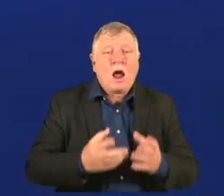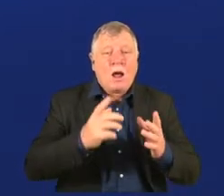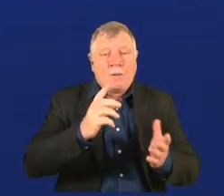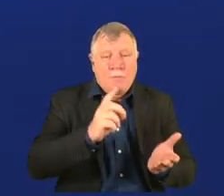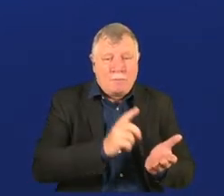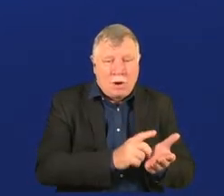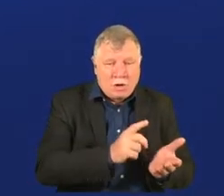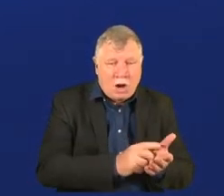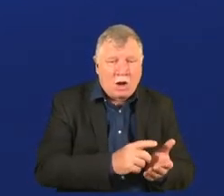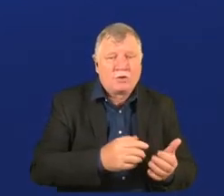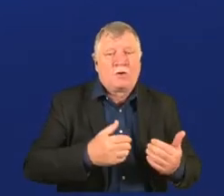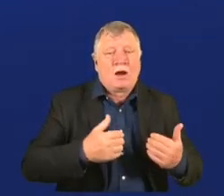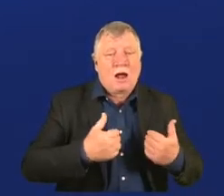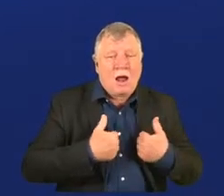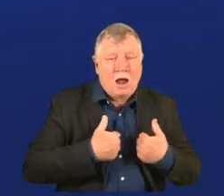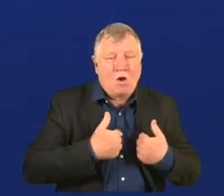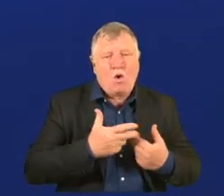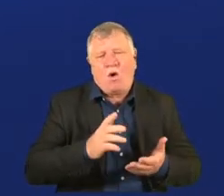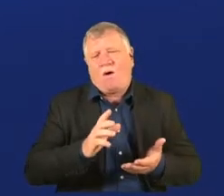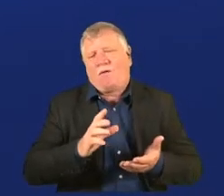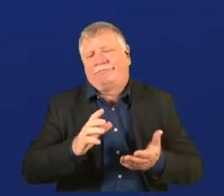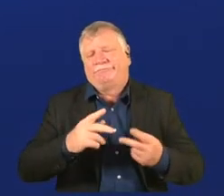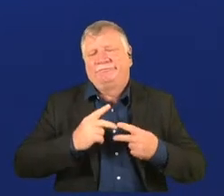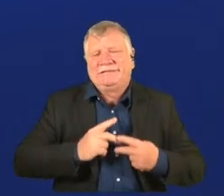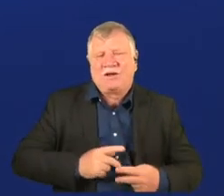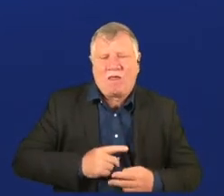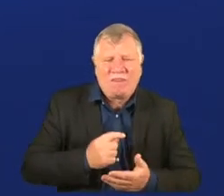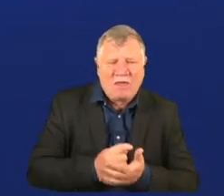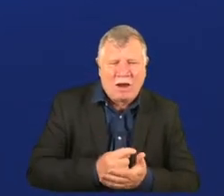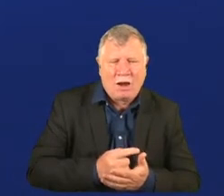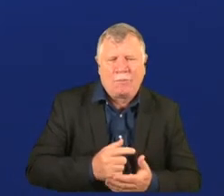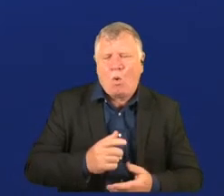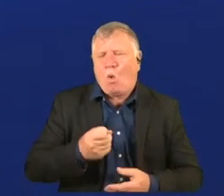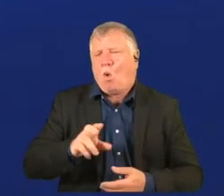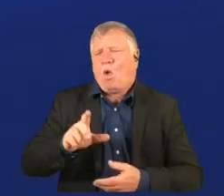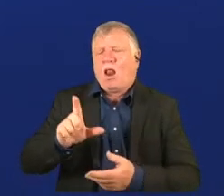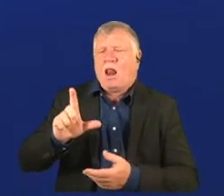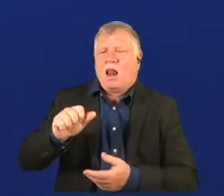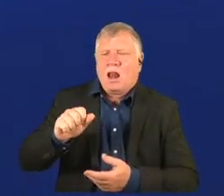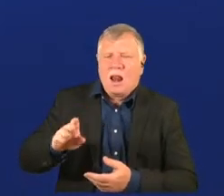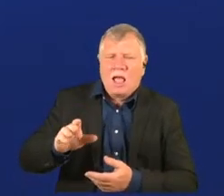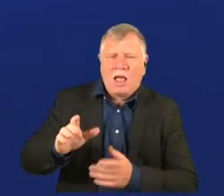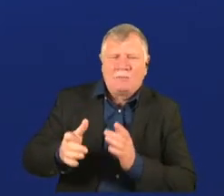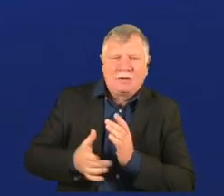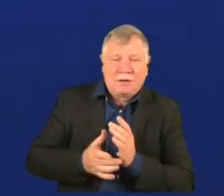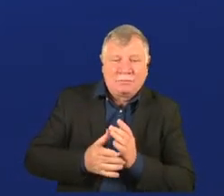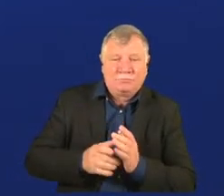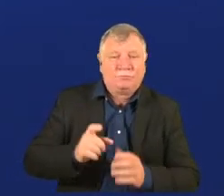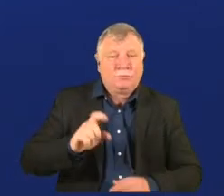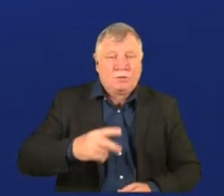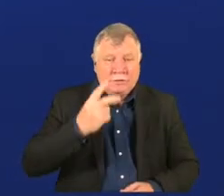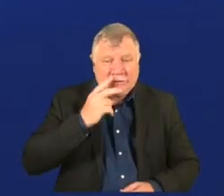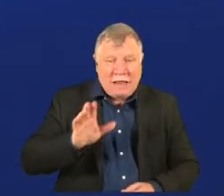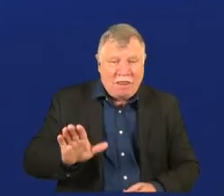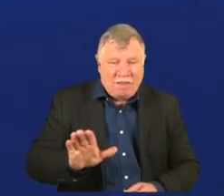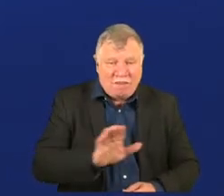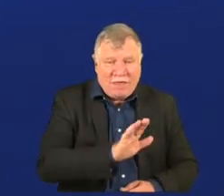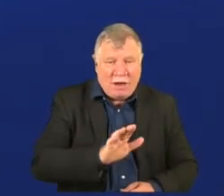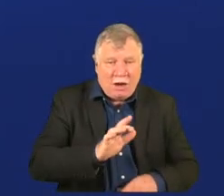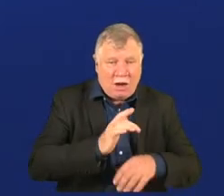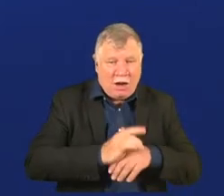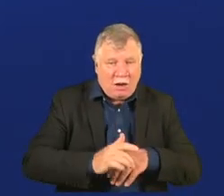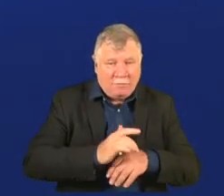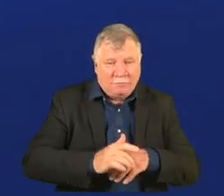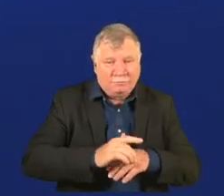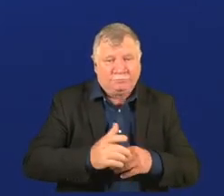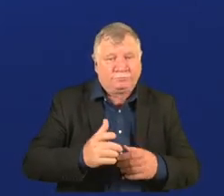physicians or the number of physical therapists or the number of lab technicians. You got to look at their availability, how